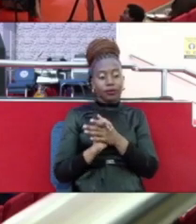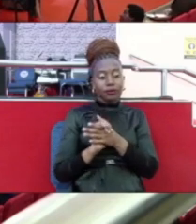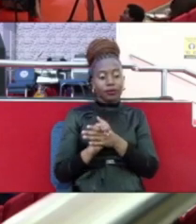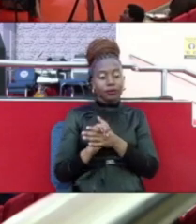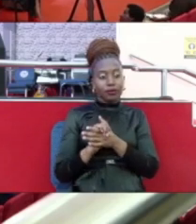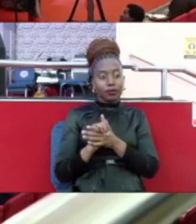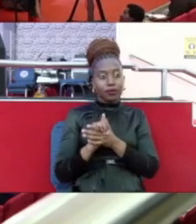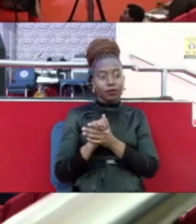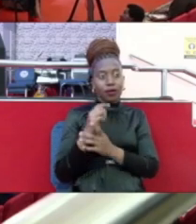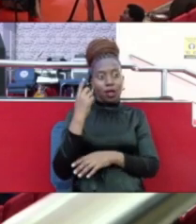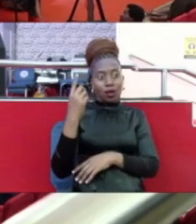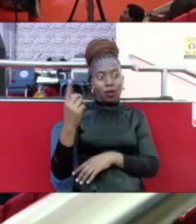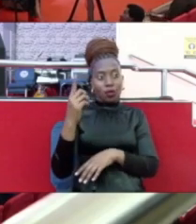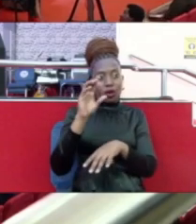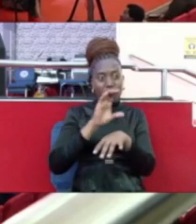apostle.